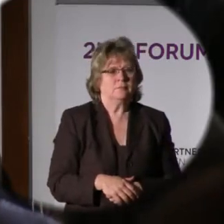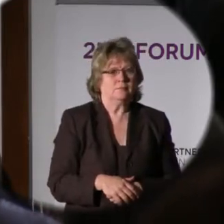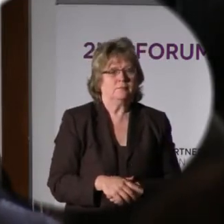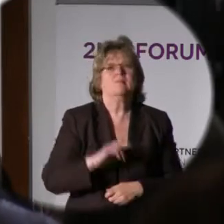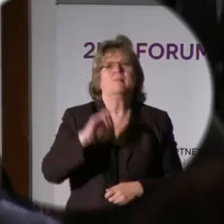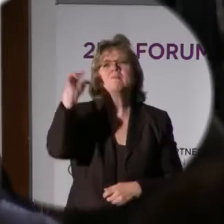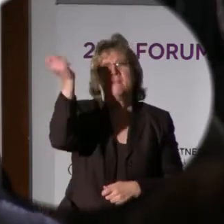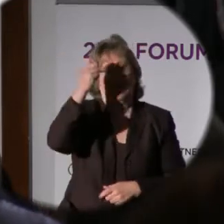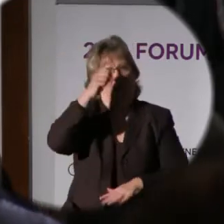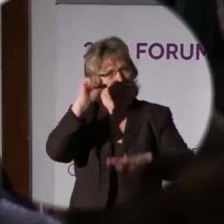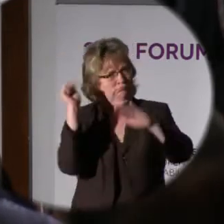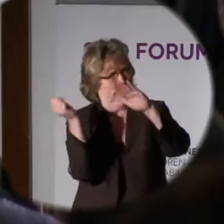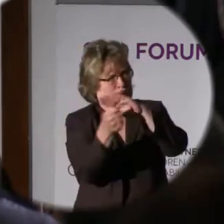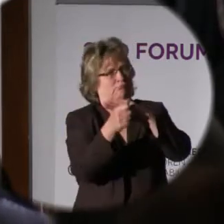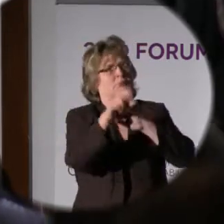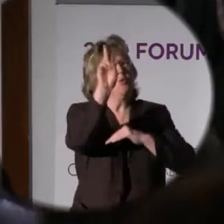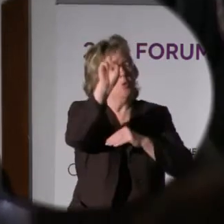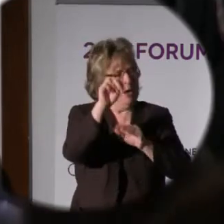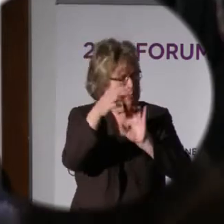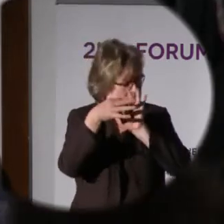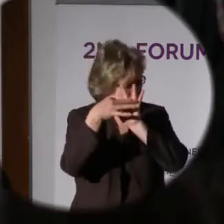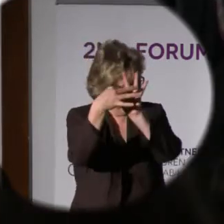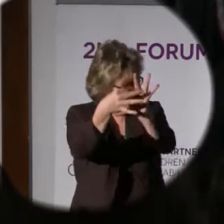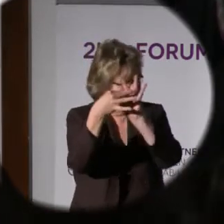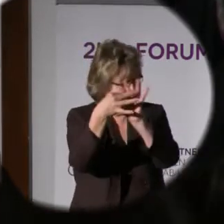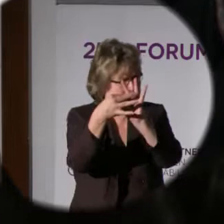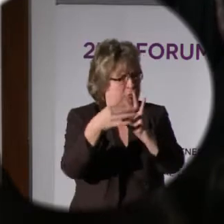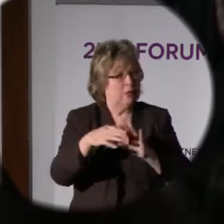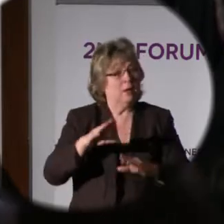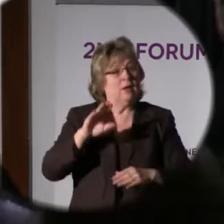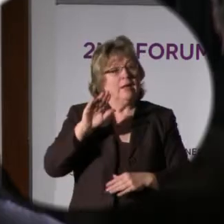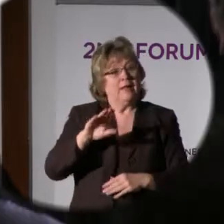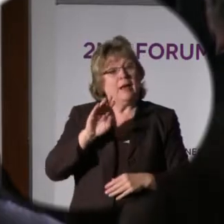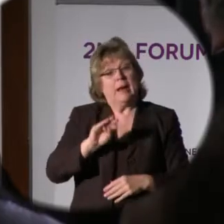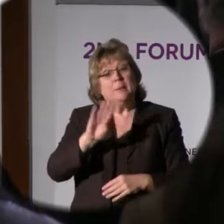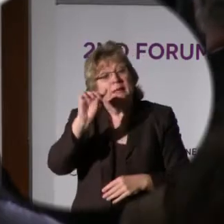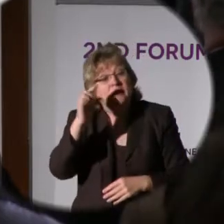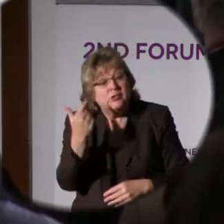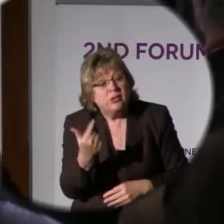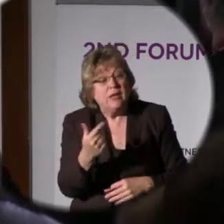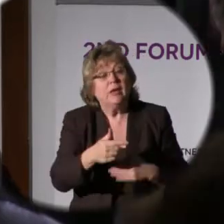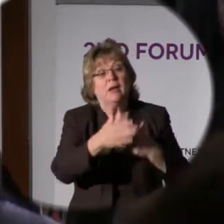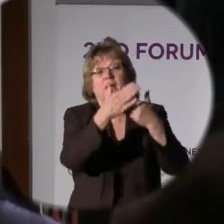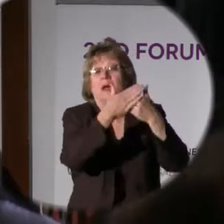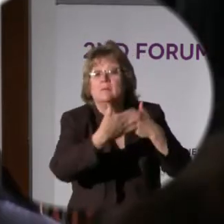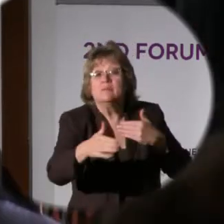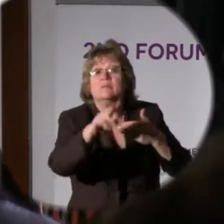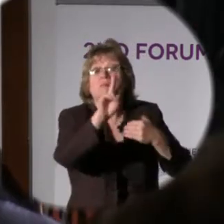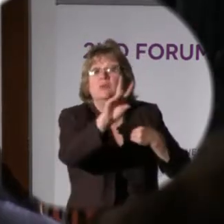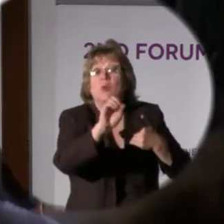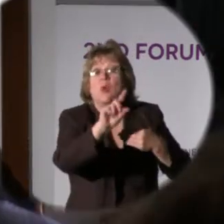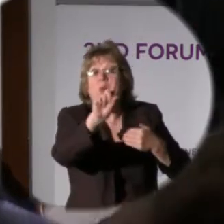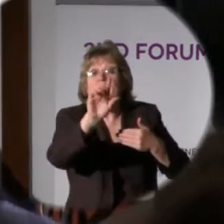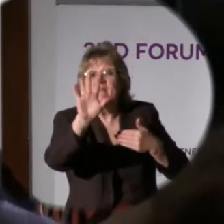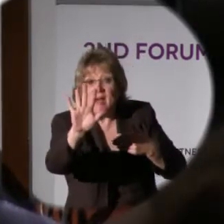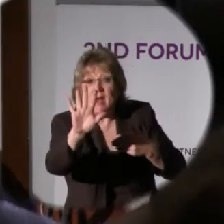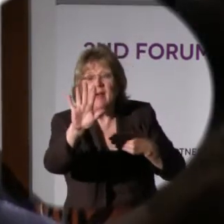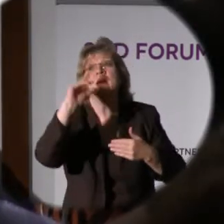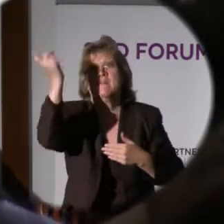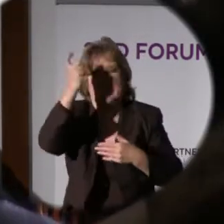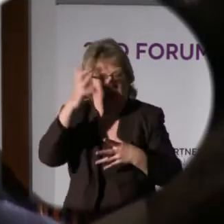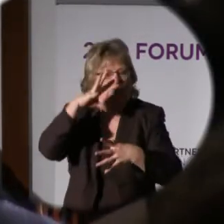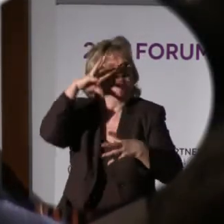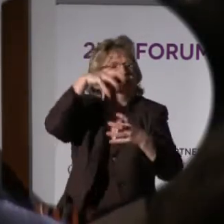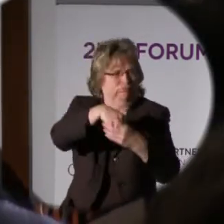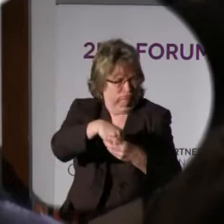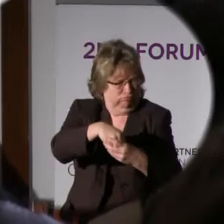post-2015 development agenda that would support implementation of deliberate measures to promote realization